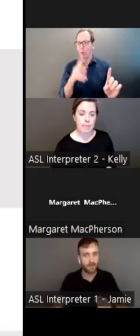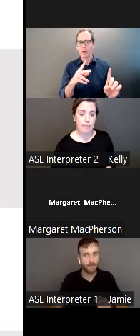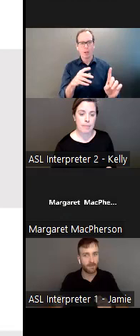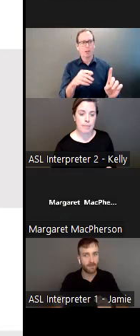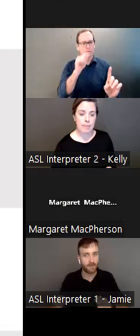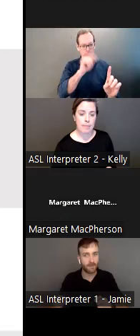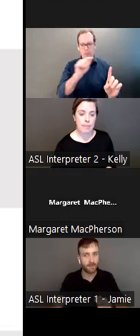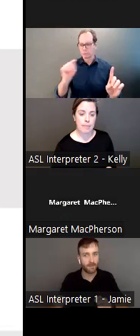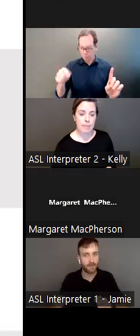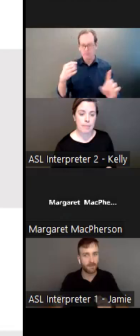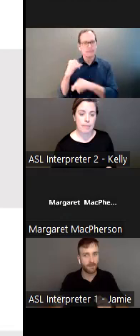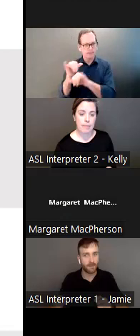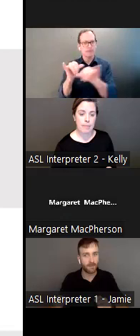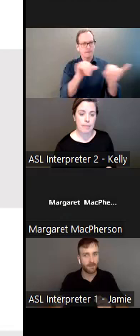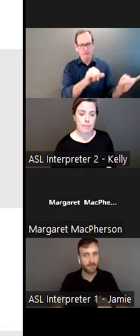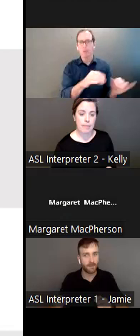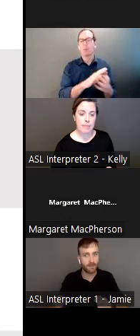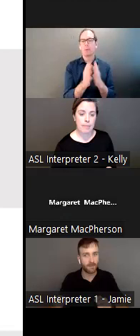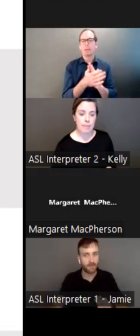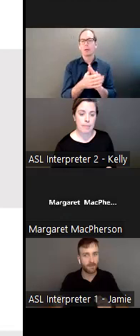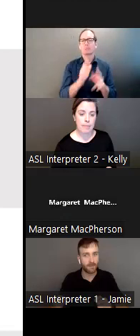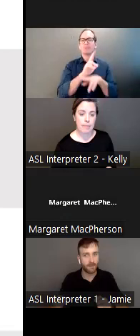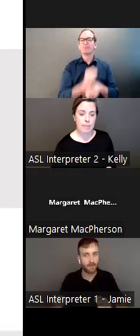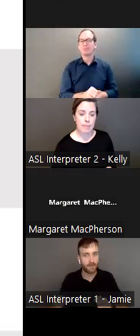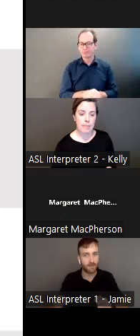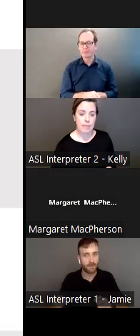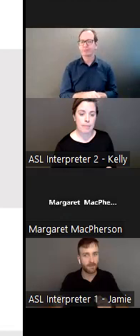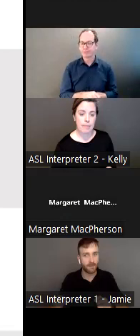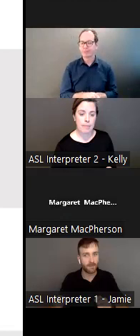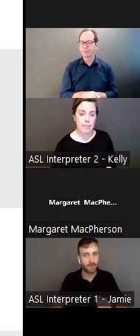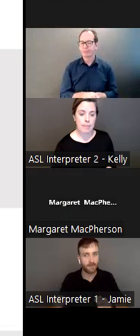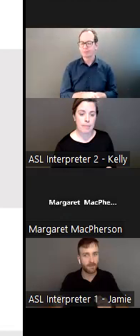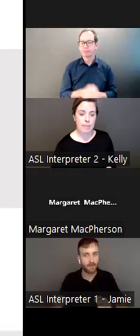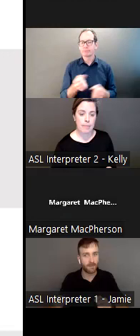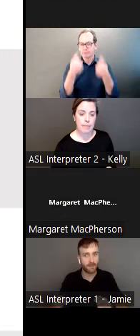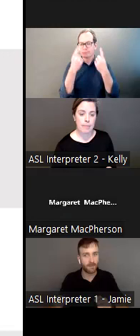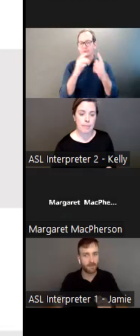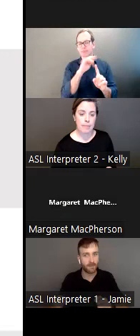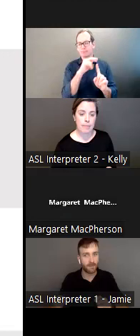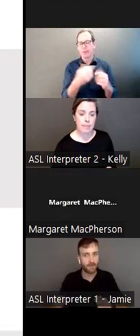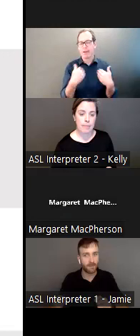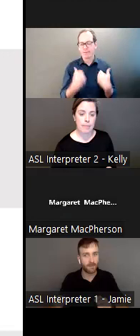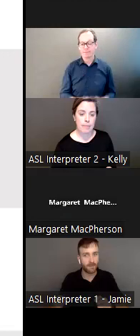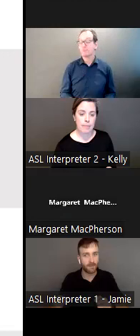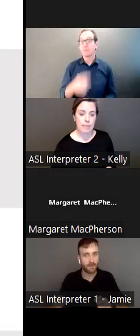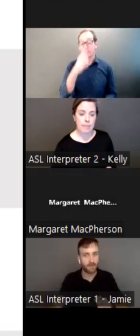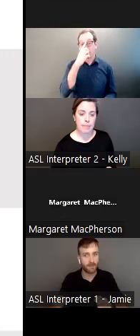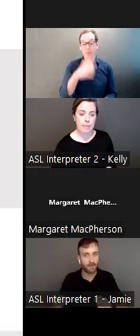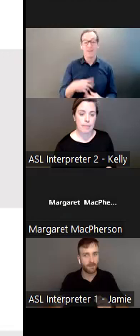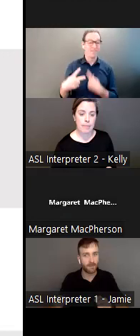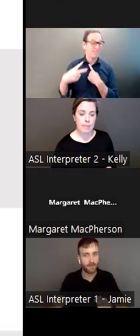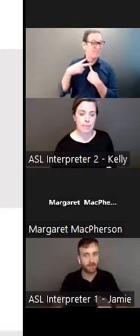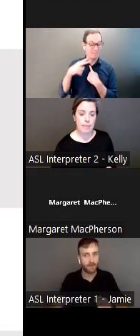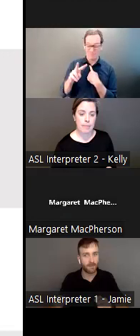say survivor, we're saying somebody who has lived through and is continuing. Victim really seems very sort